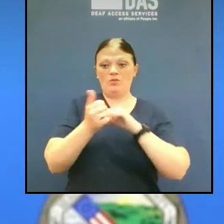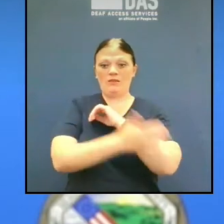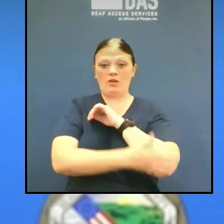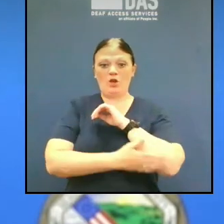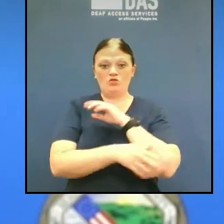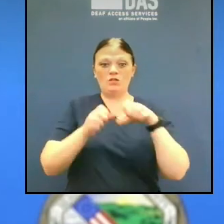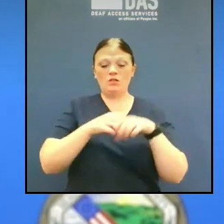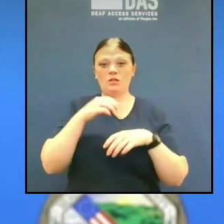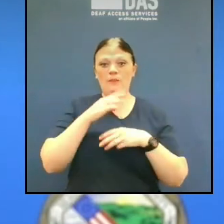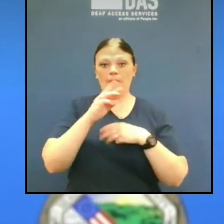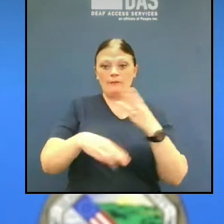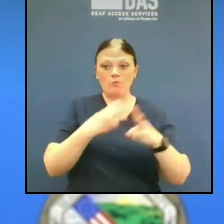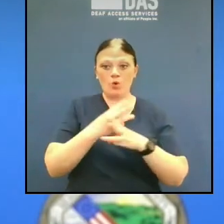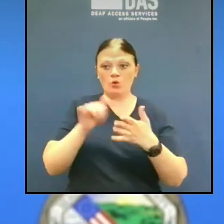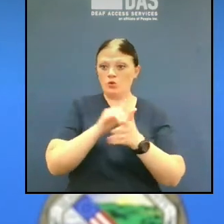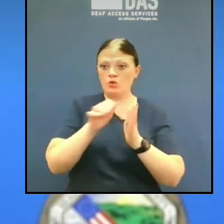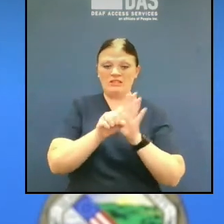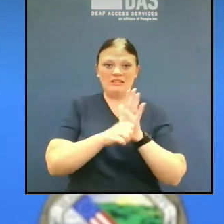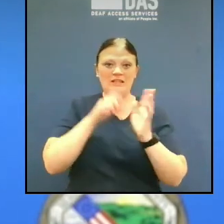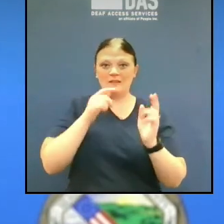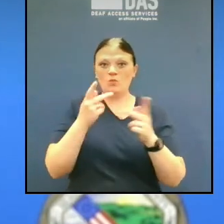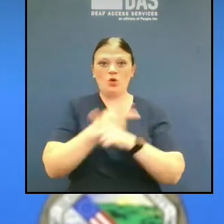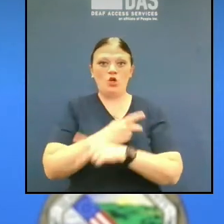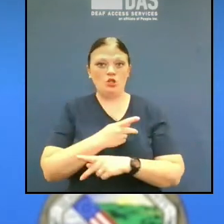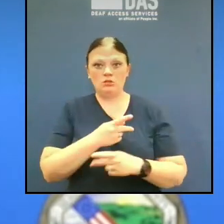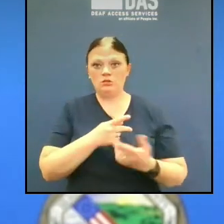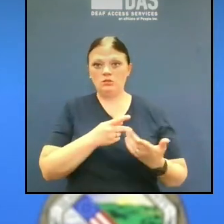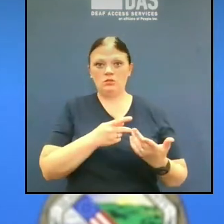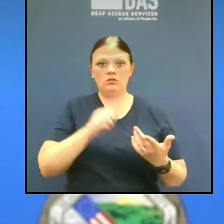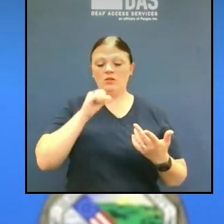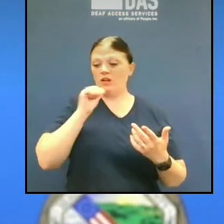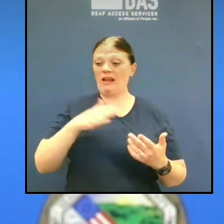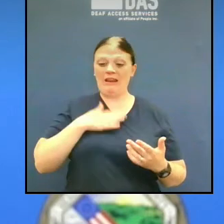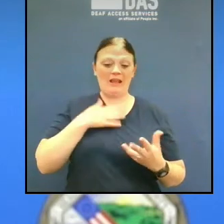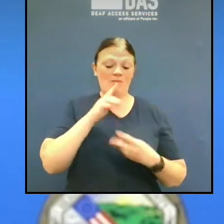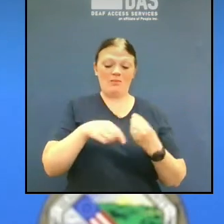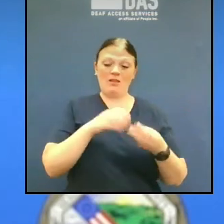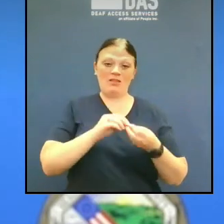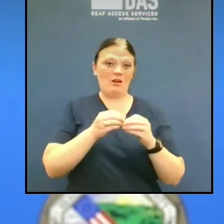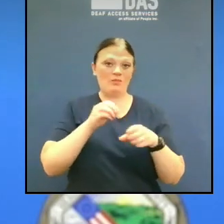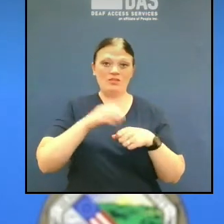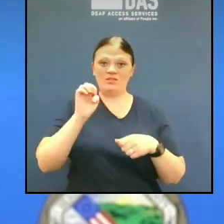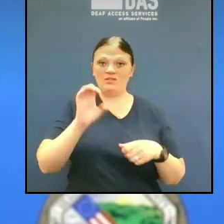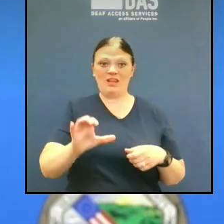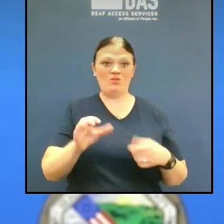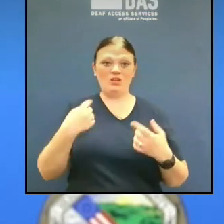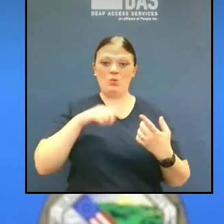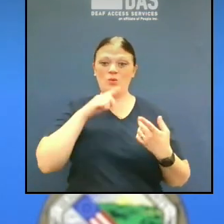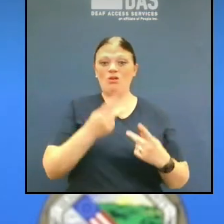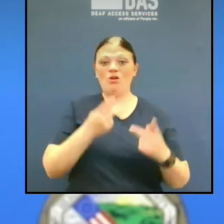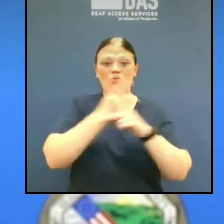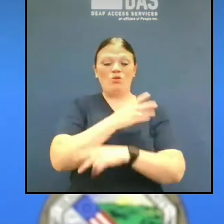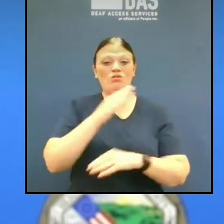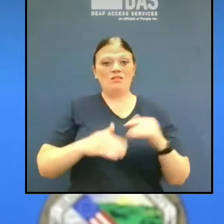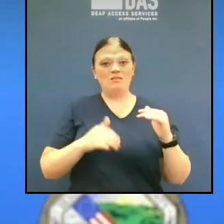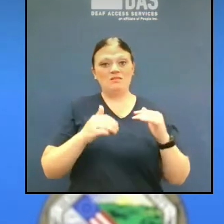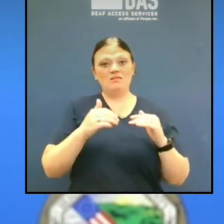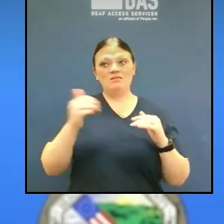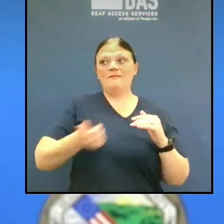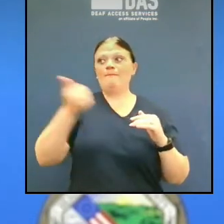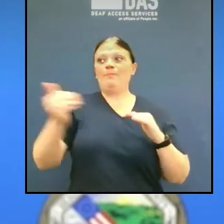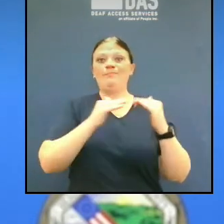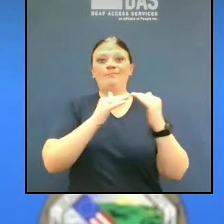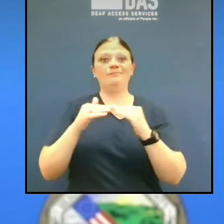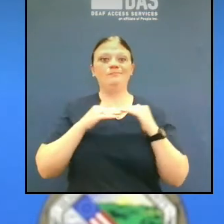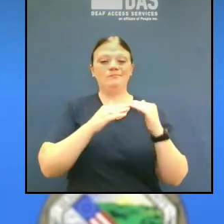in the world, New York State is worse, and I was not happy about the numbers we had in Erie County. We are worse than some of our peer